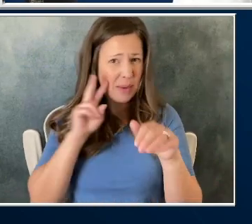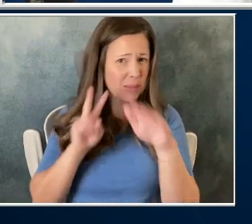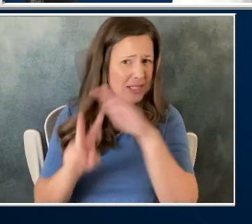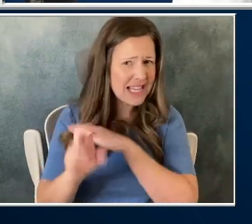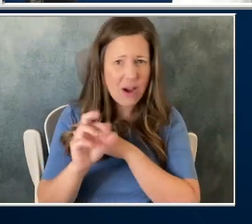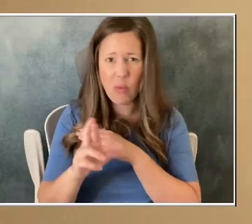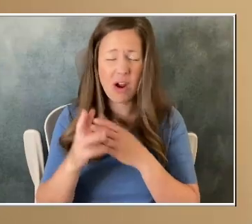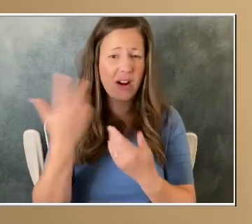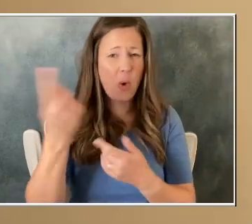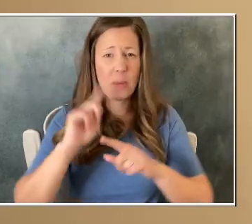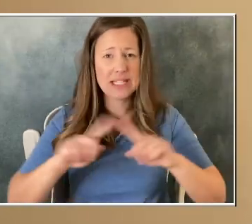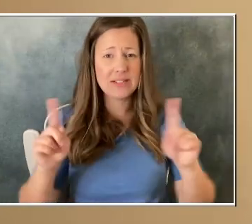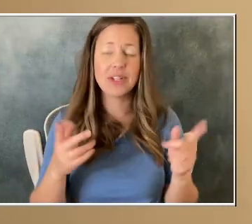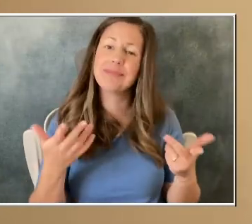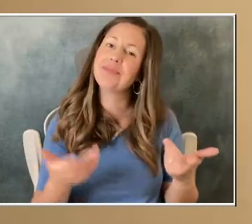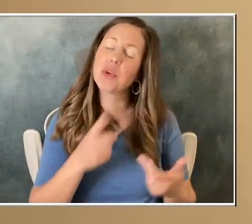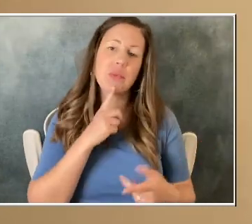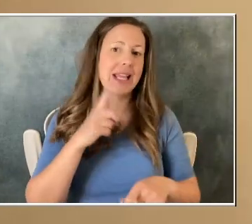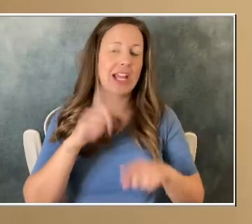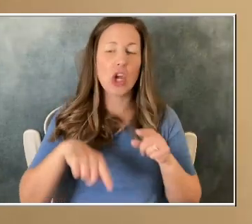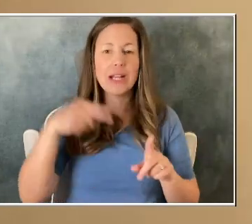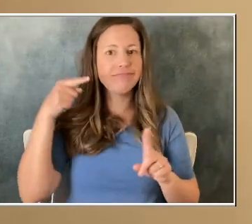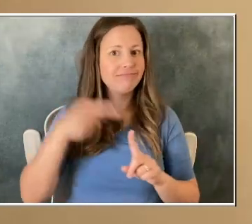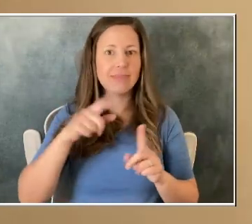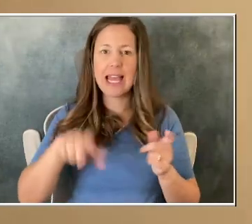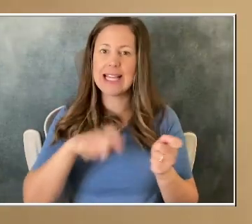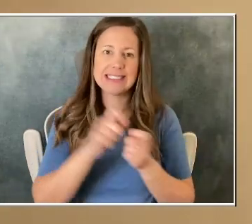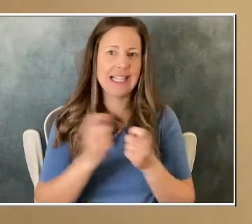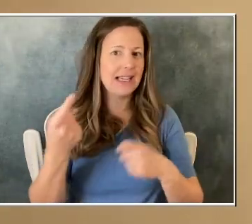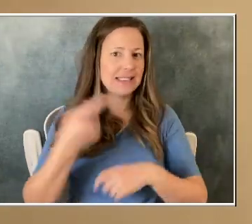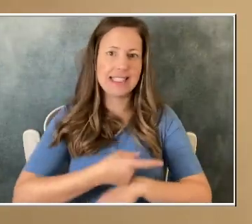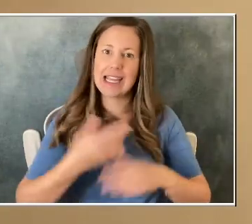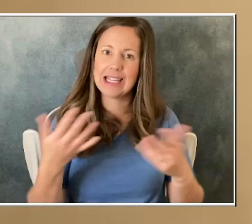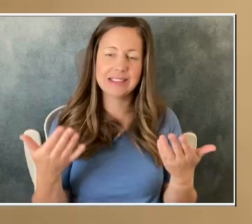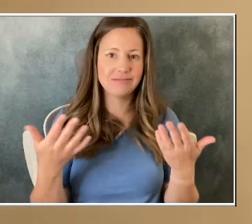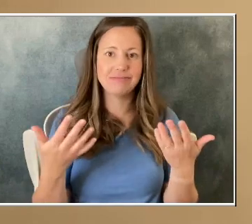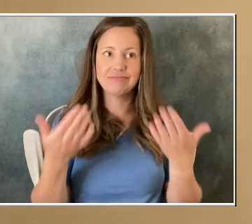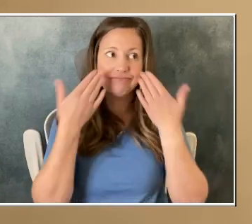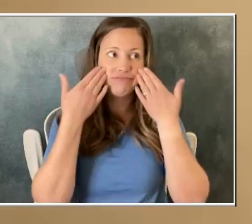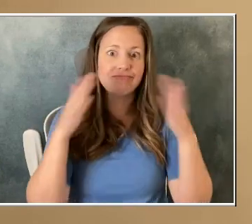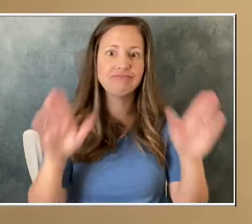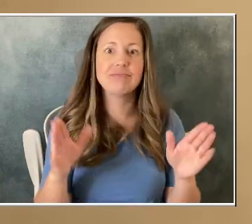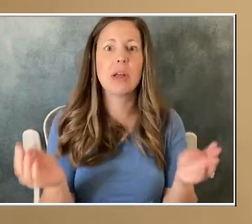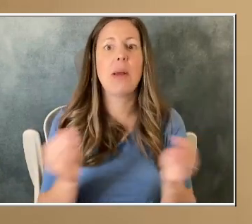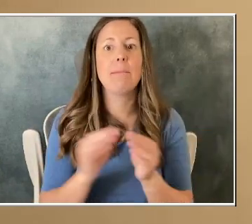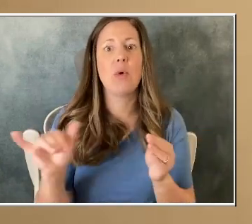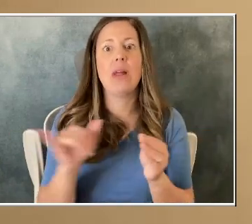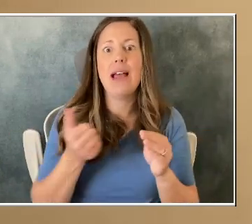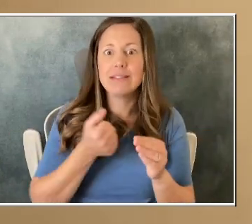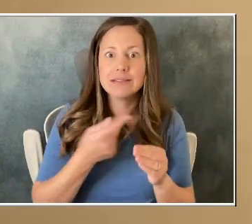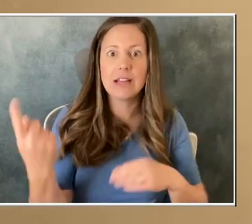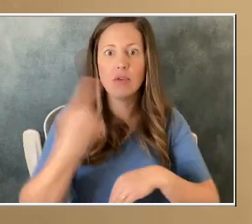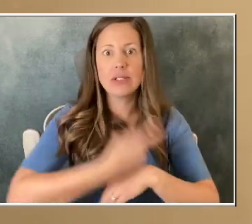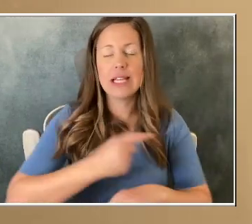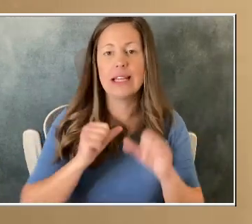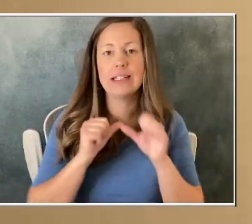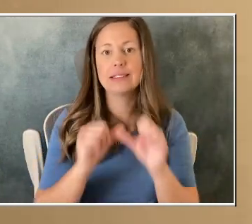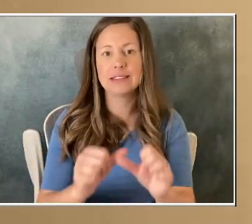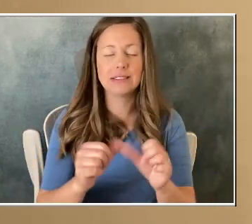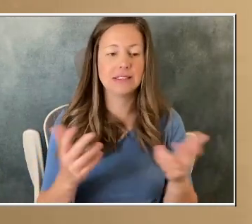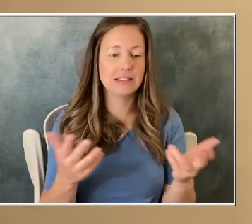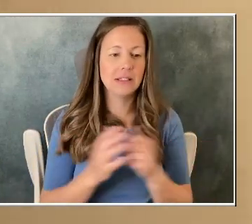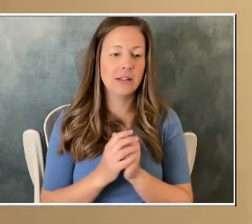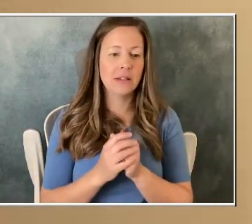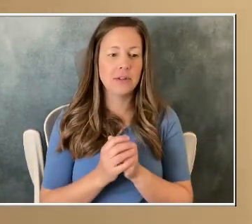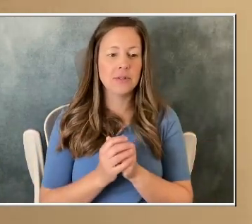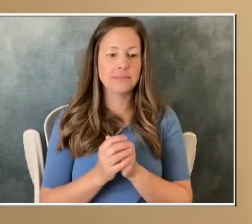Timing-wise, we couldn't pinpoint it down to an exact day. It was more so like days. If it was going